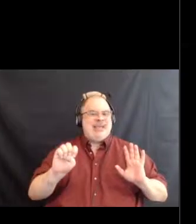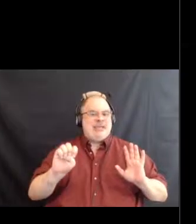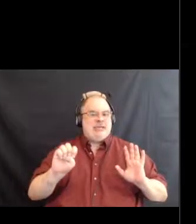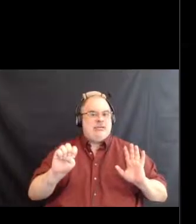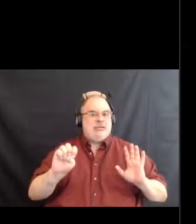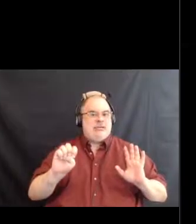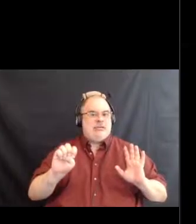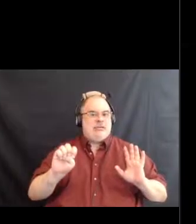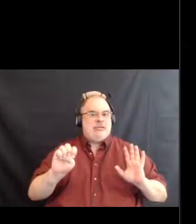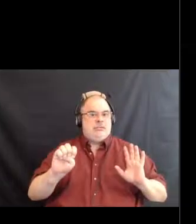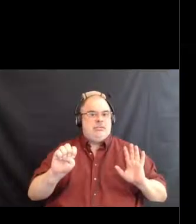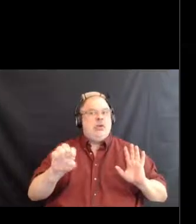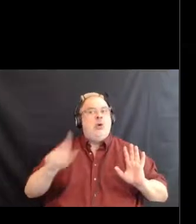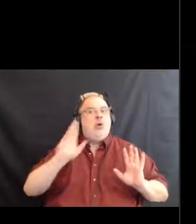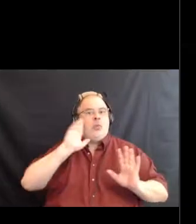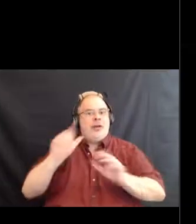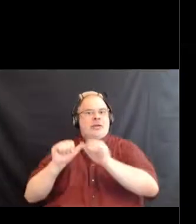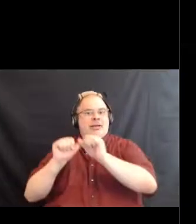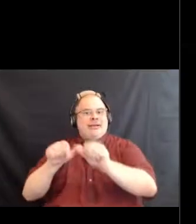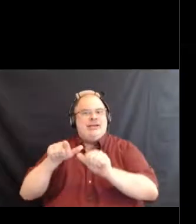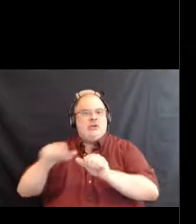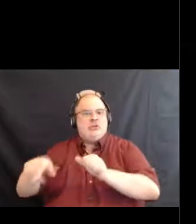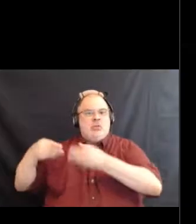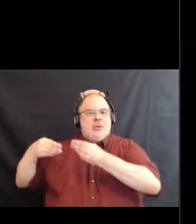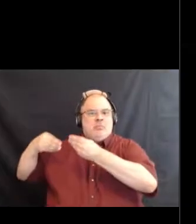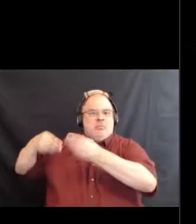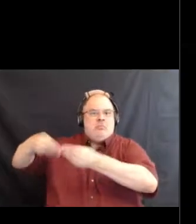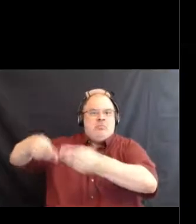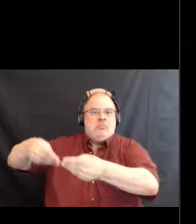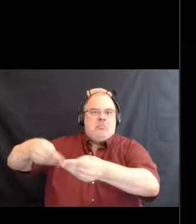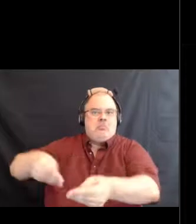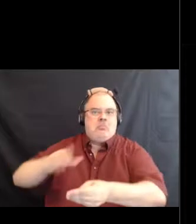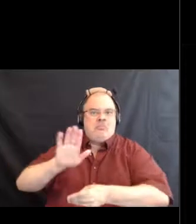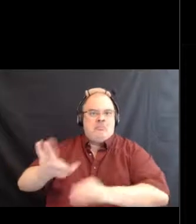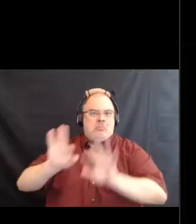ABLE account. Instead, it would go to the estate.